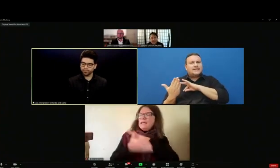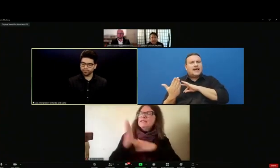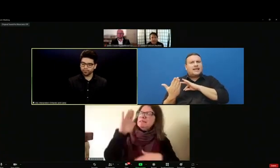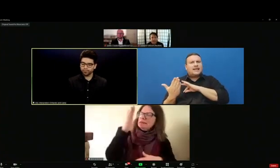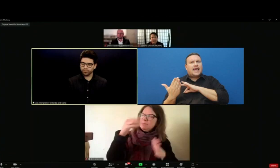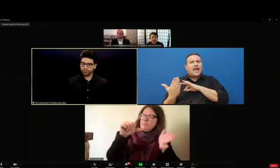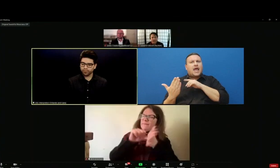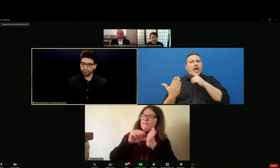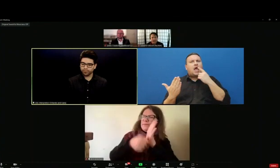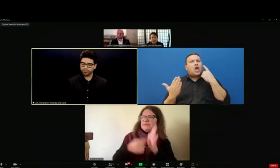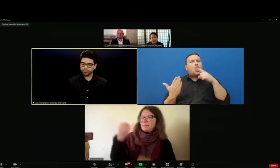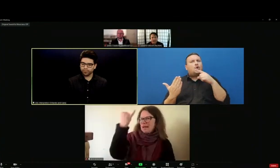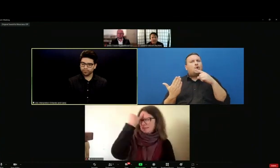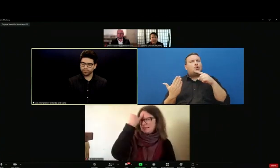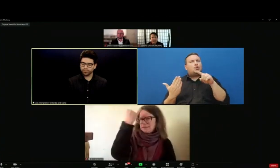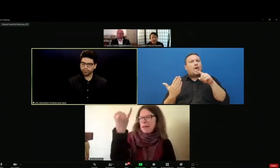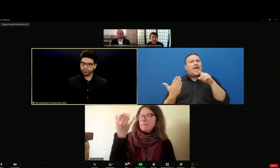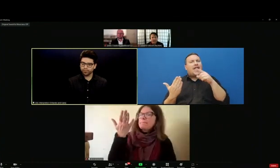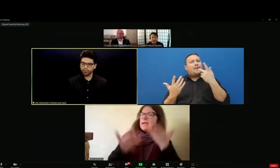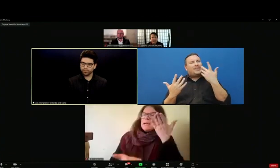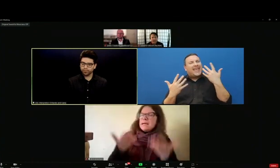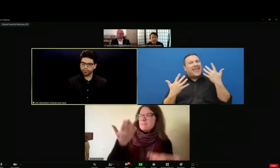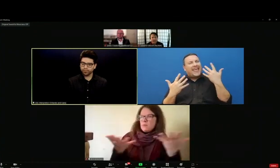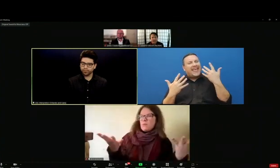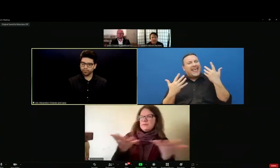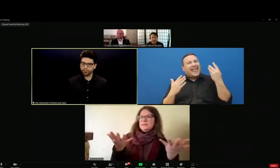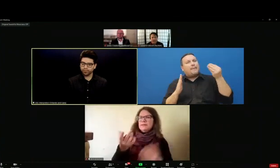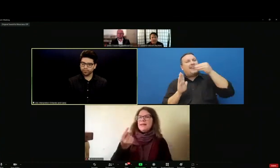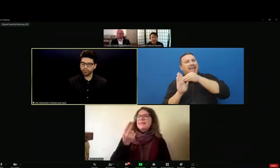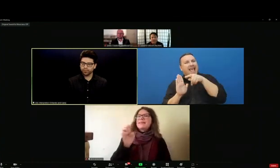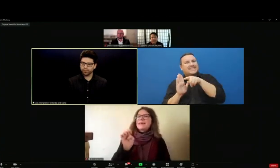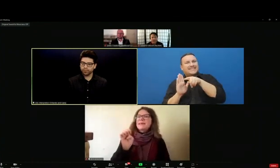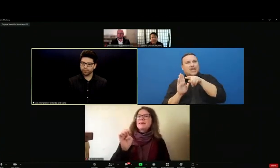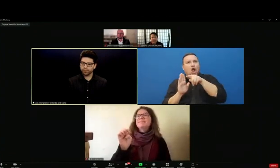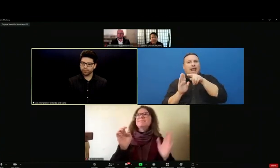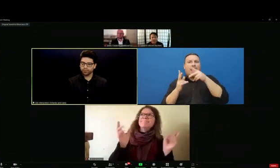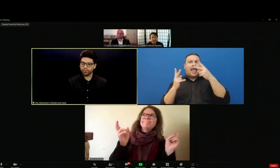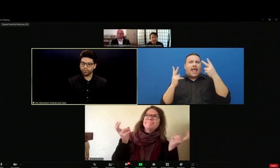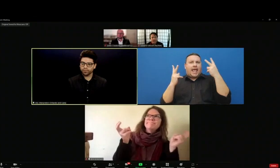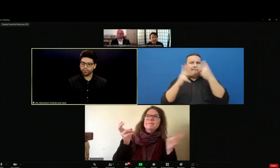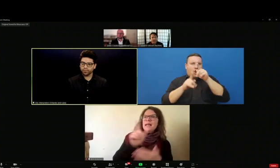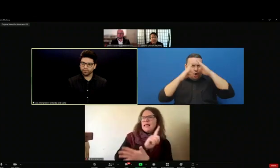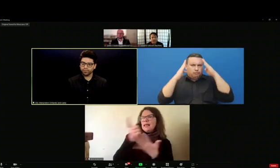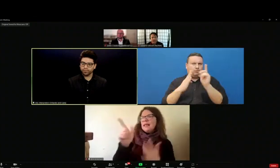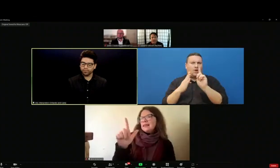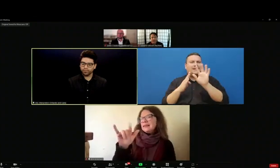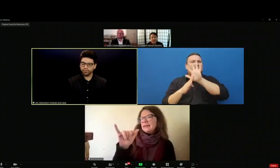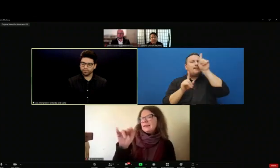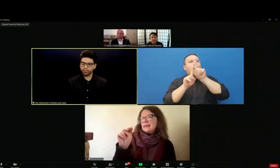implication, though it's not your focus, seems to emphasize the idea that